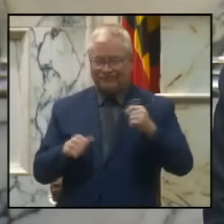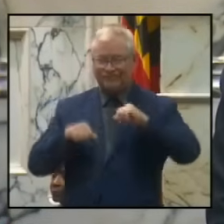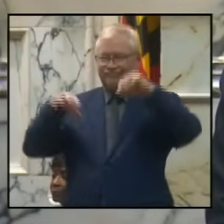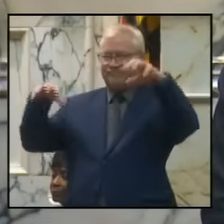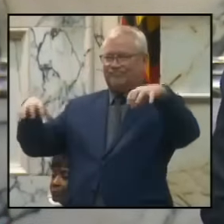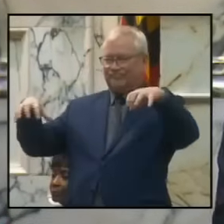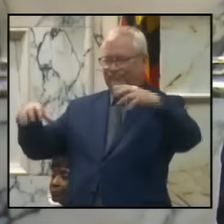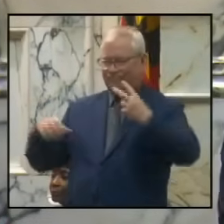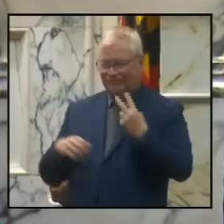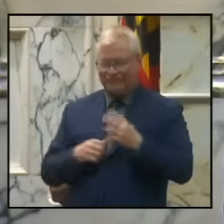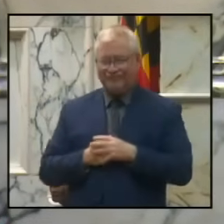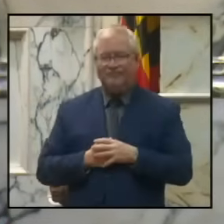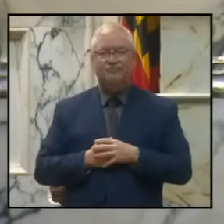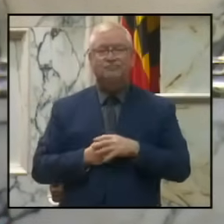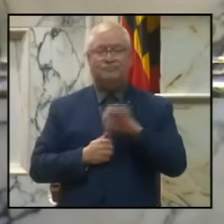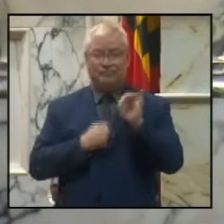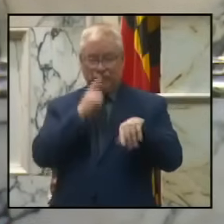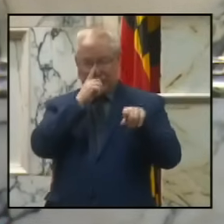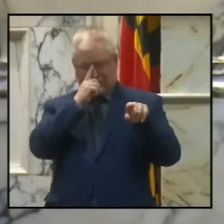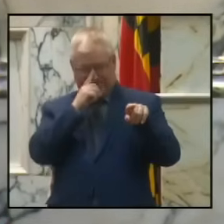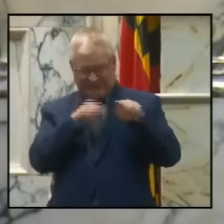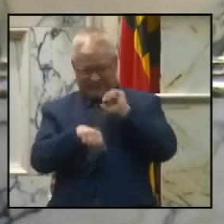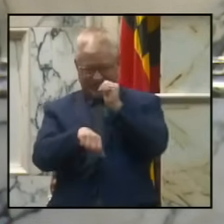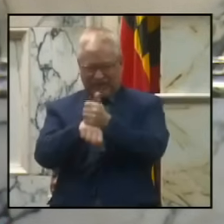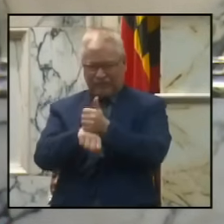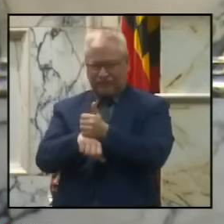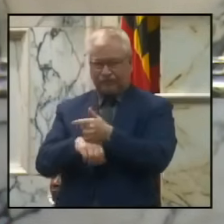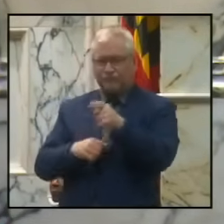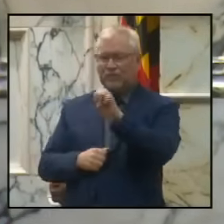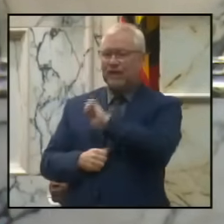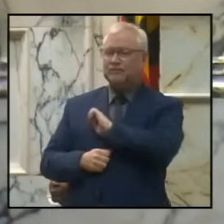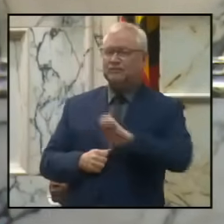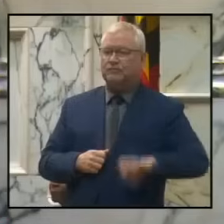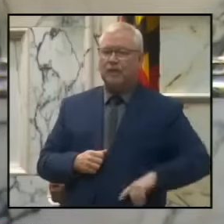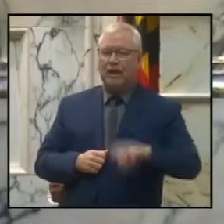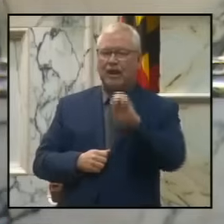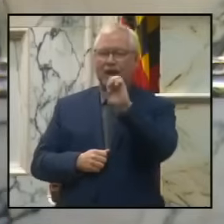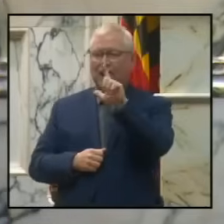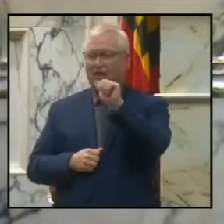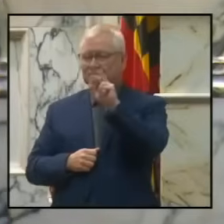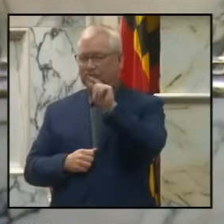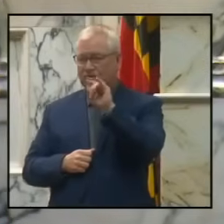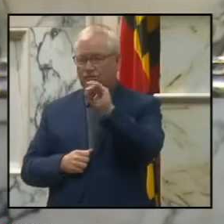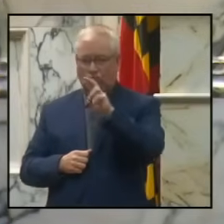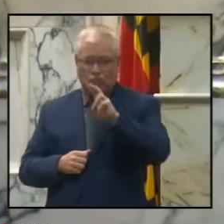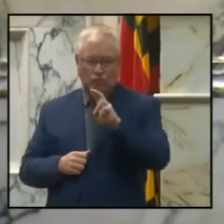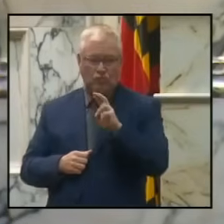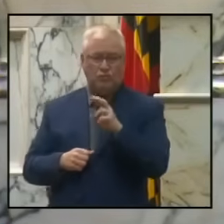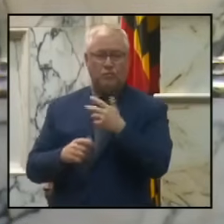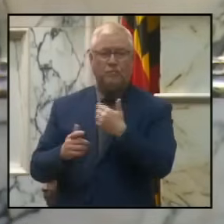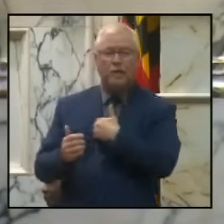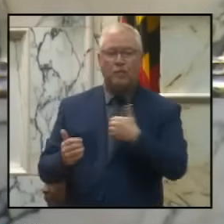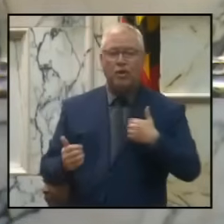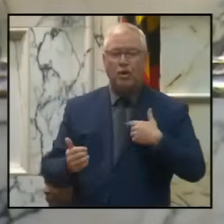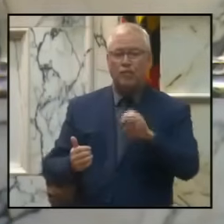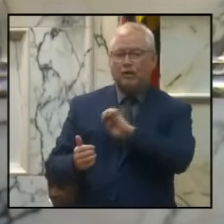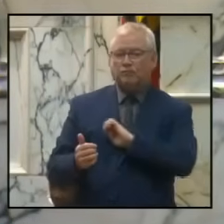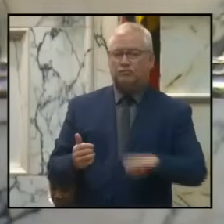And as the founder of the Salvadorian Committee of Anne Arundel County and as a member of the Salvadorian Chamber of